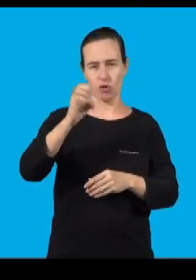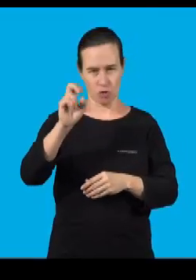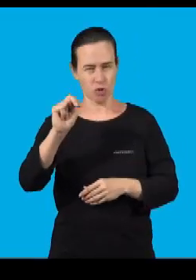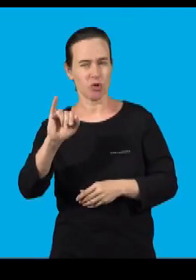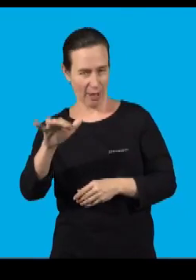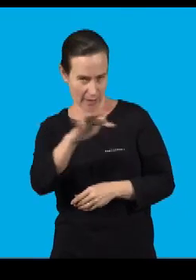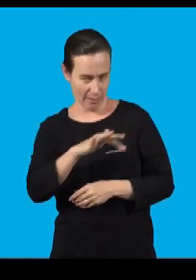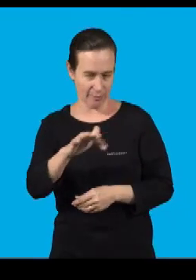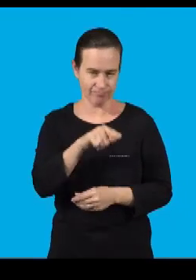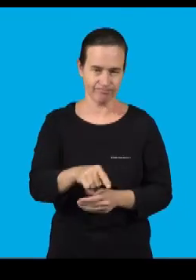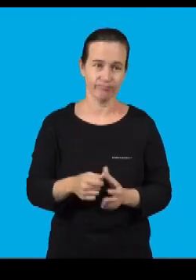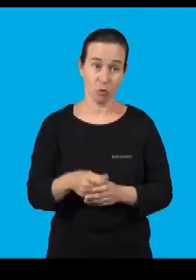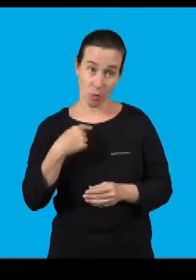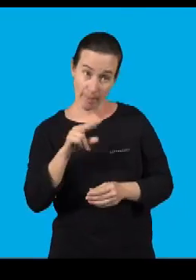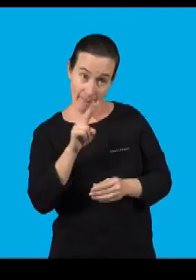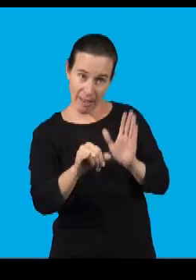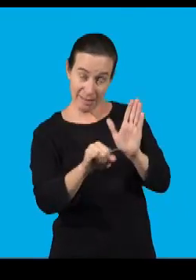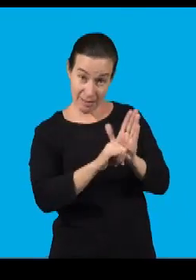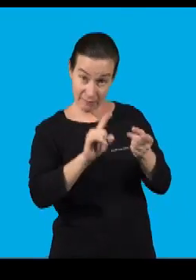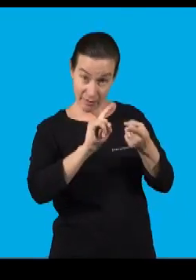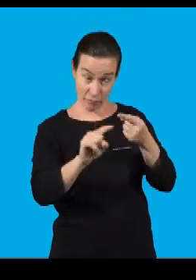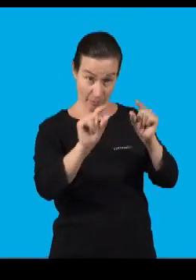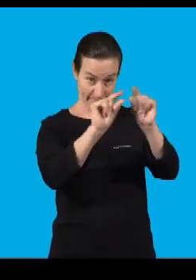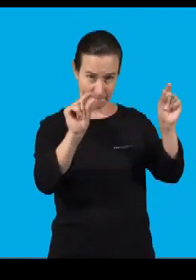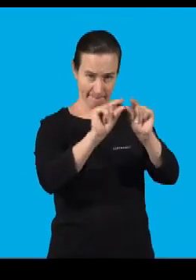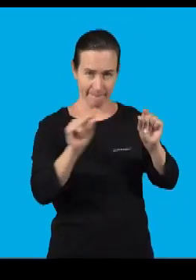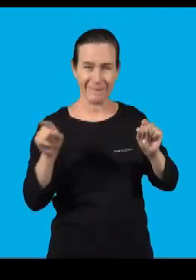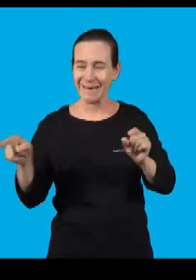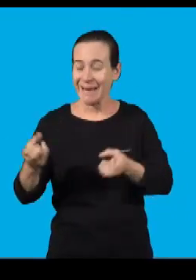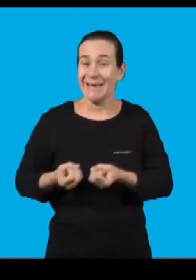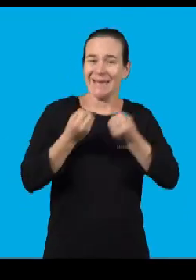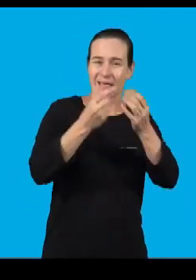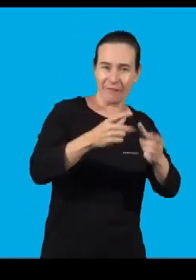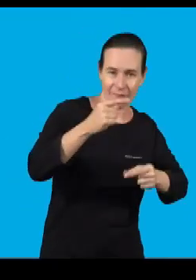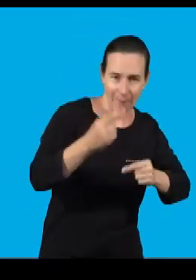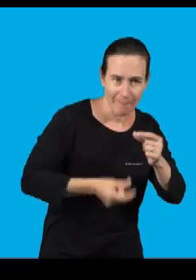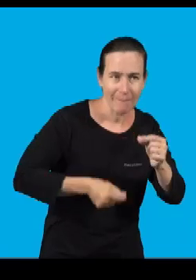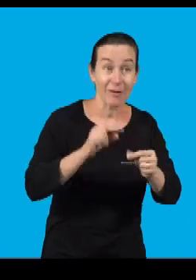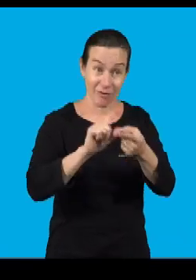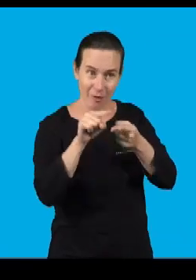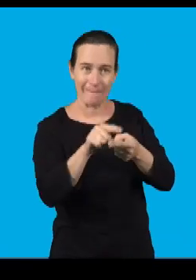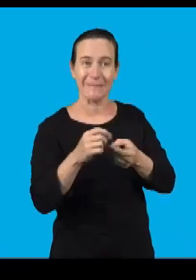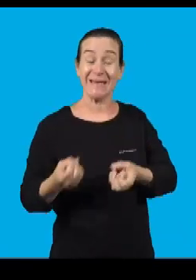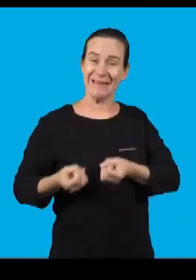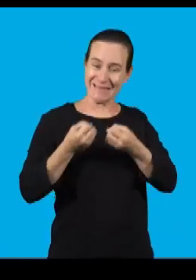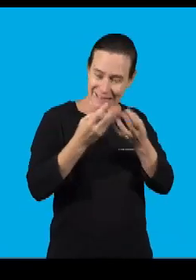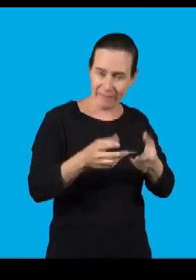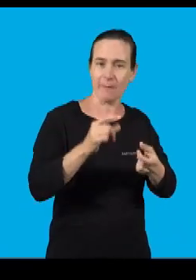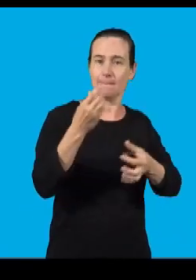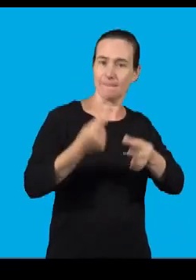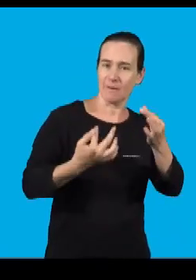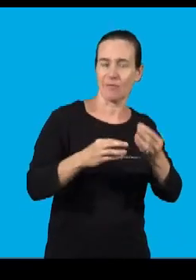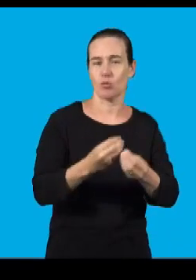to find our response, all right? He's giving them milk. He's sending the milk to the children,